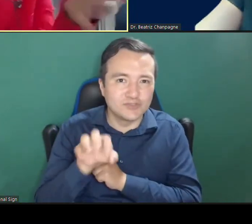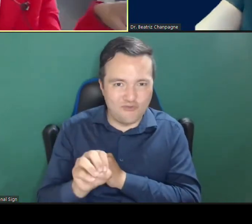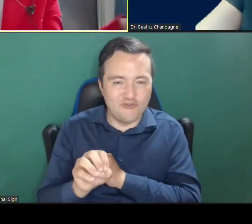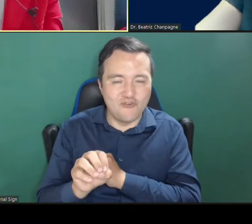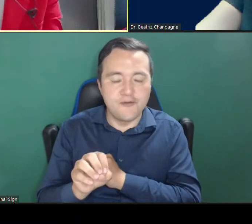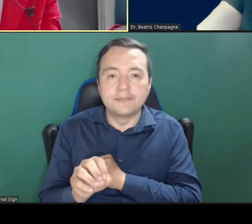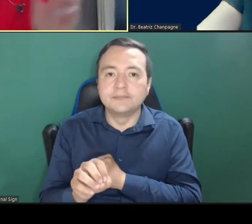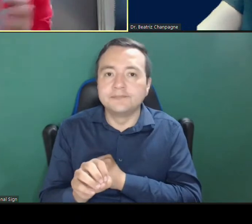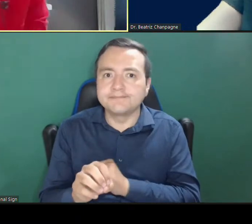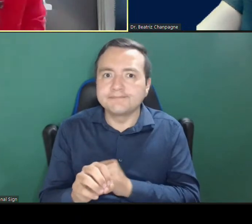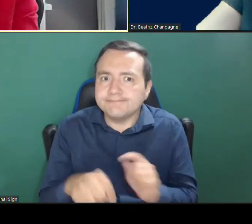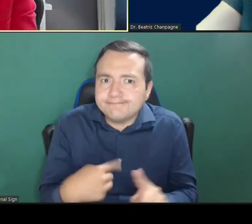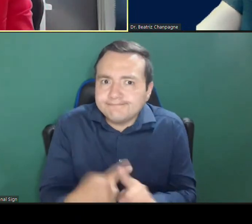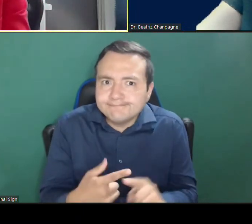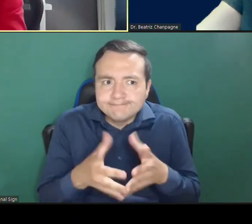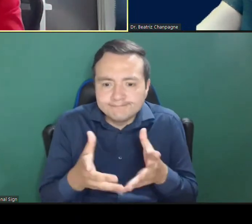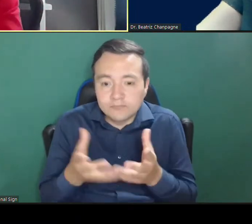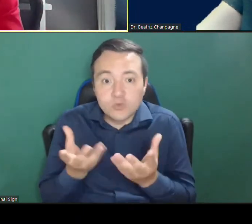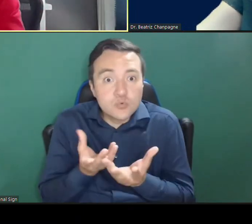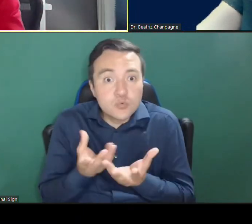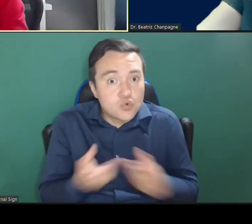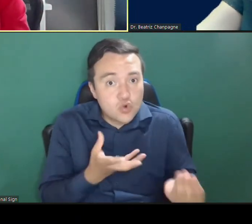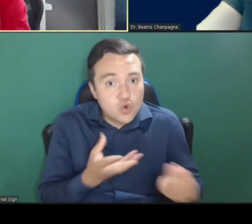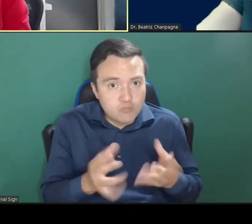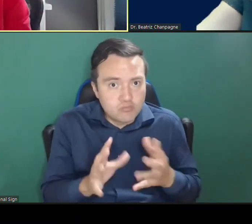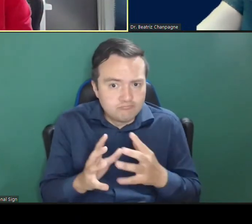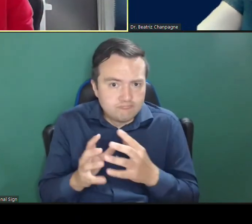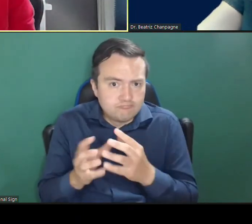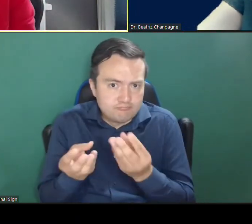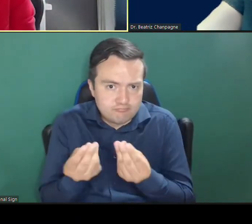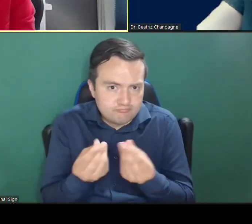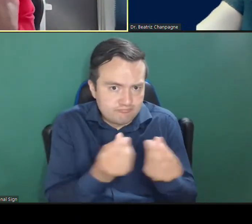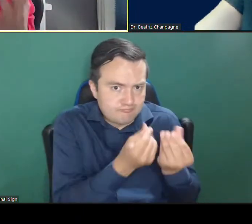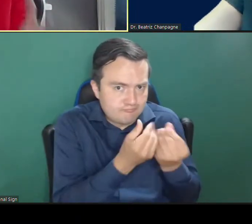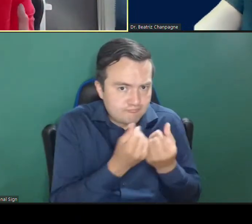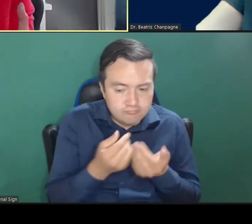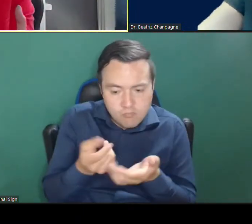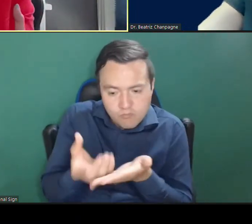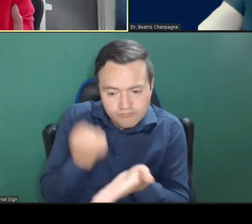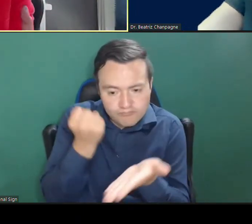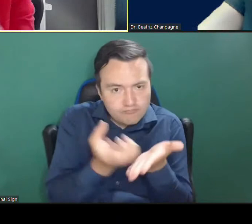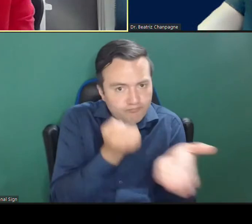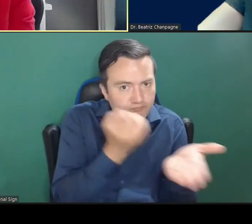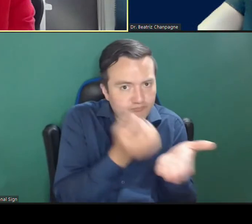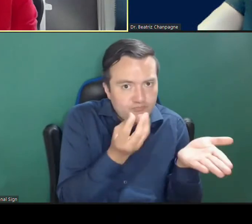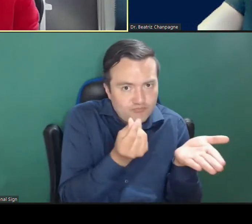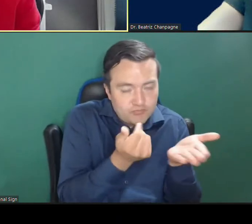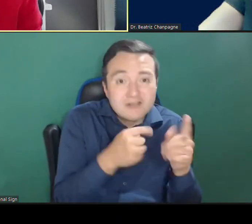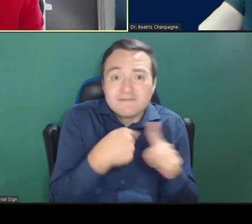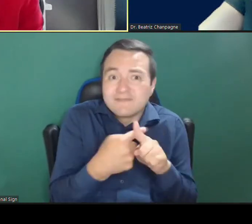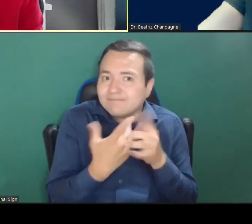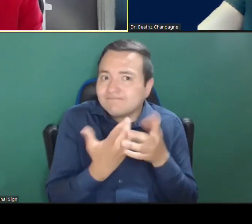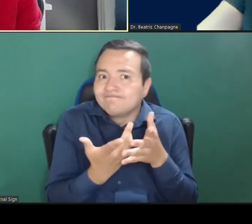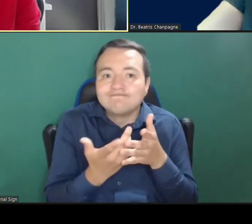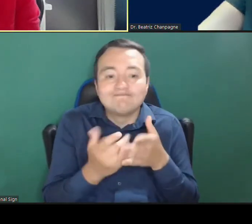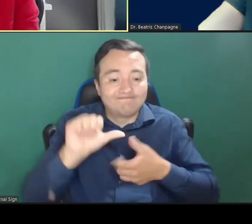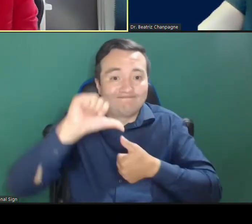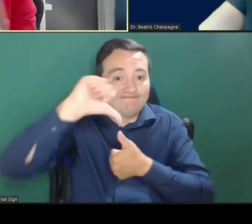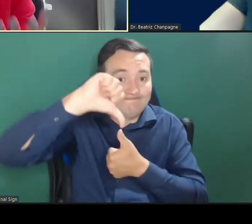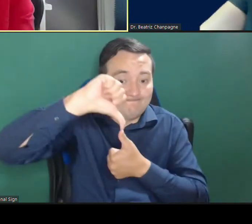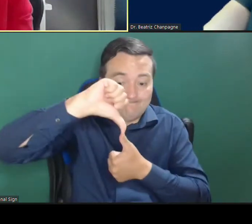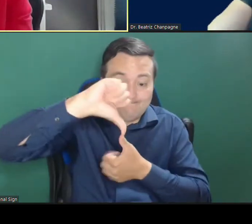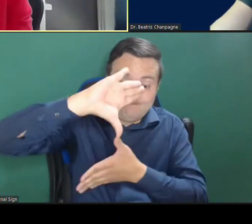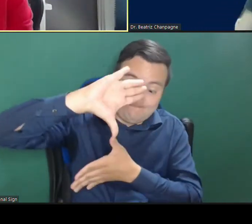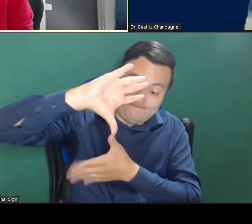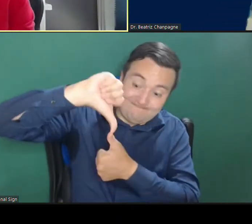of interventions. There need to be interventions that look at different sets of products in terms of taxes. And